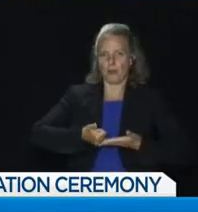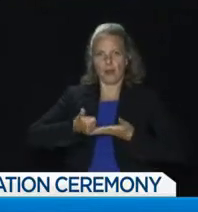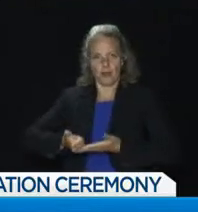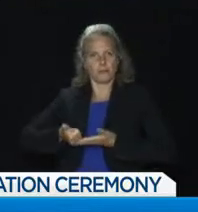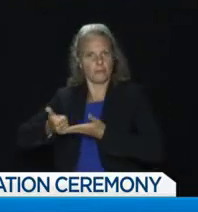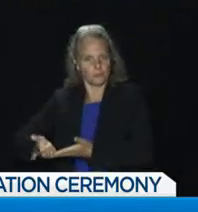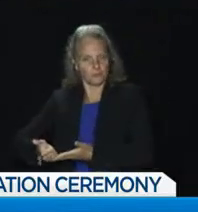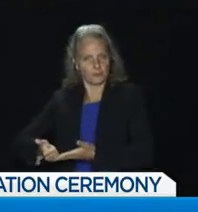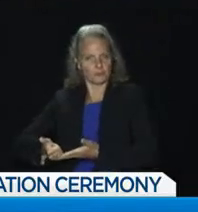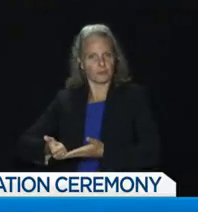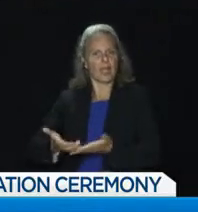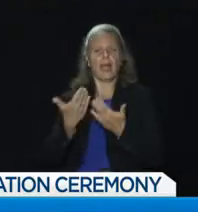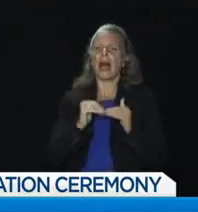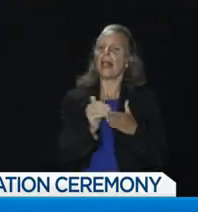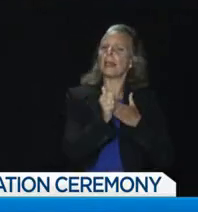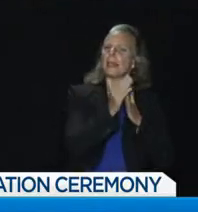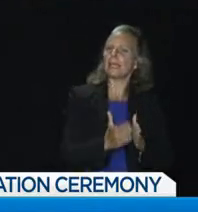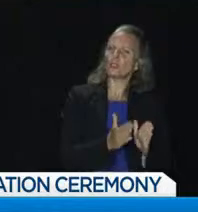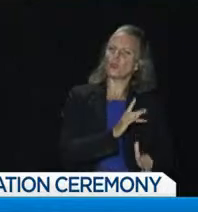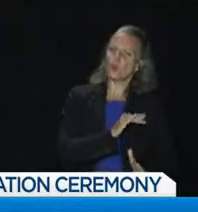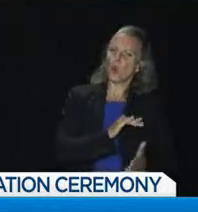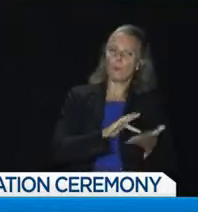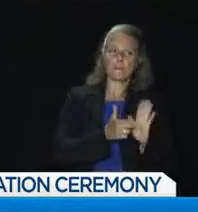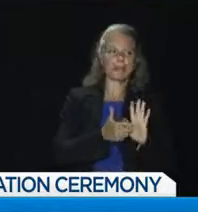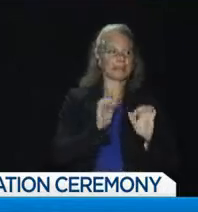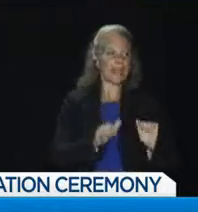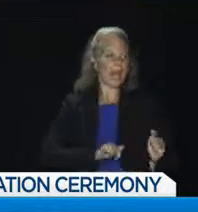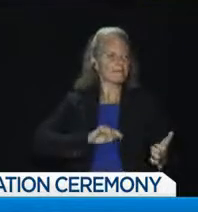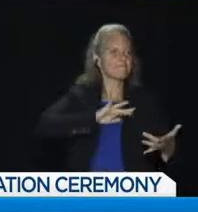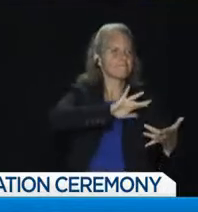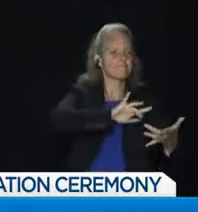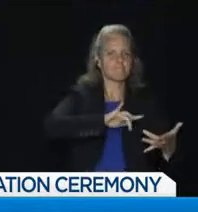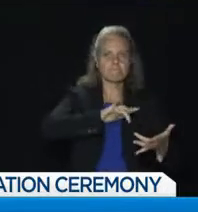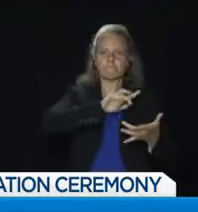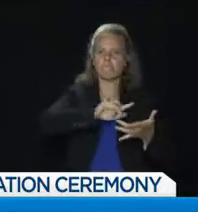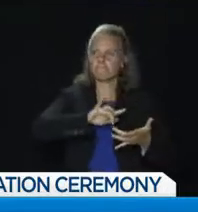brighter future for all, not just for a lucky few.